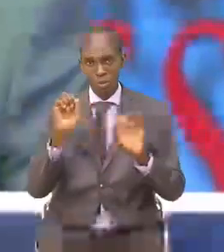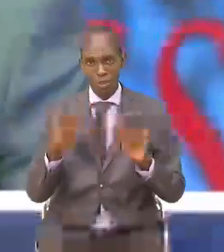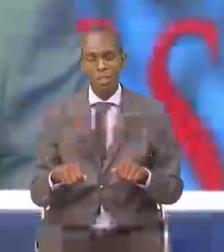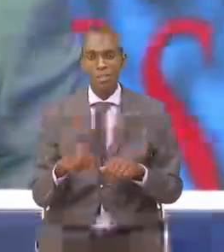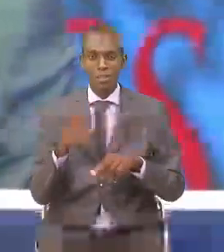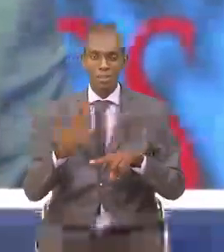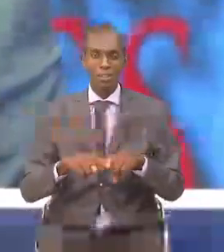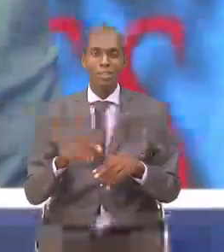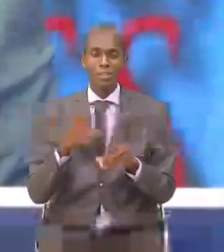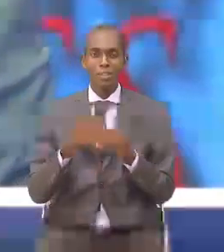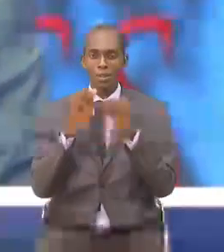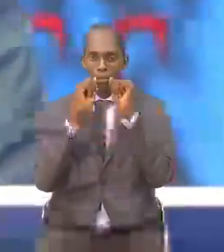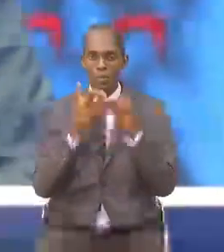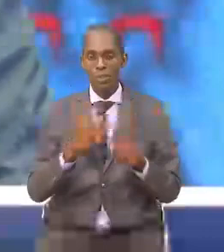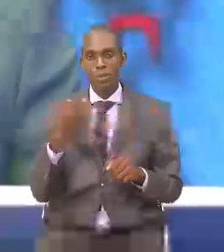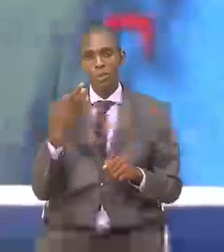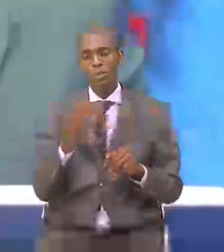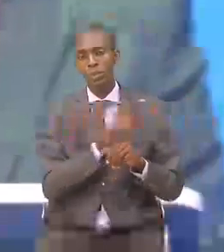one.